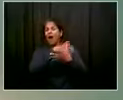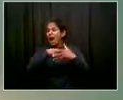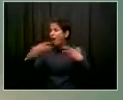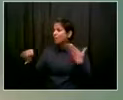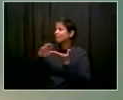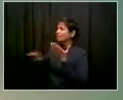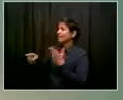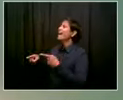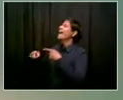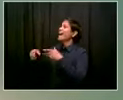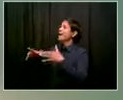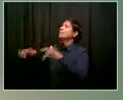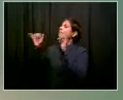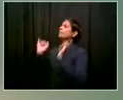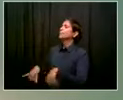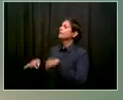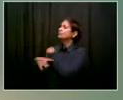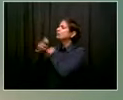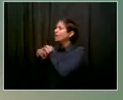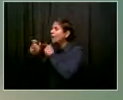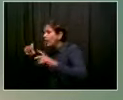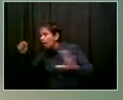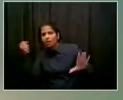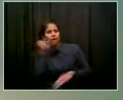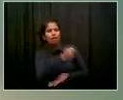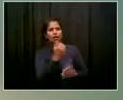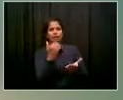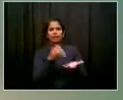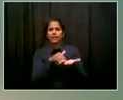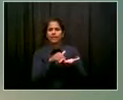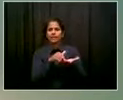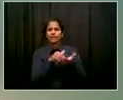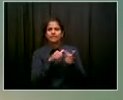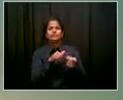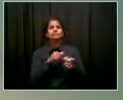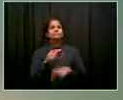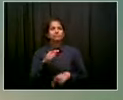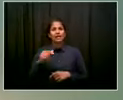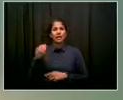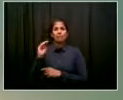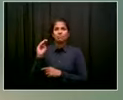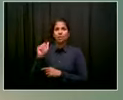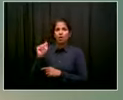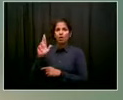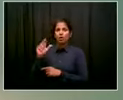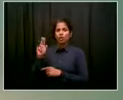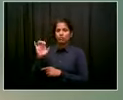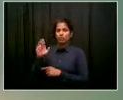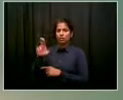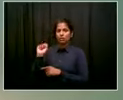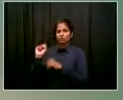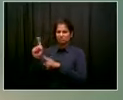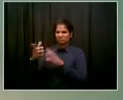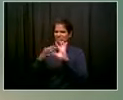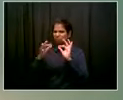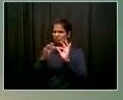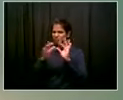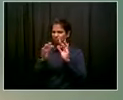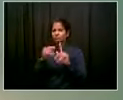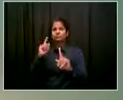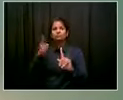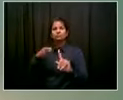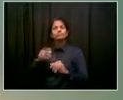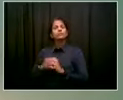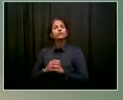percent of all shootings being driven by a people on parole to about 17 percent when in